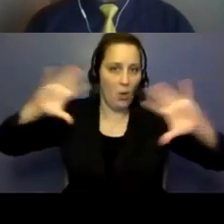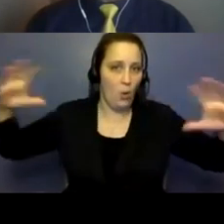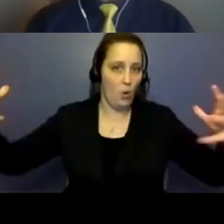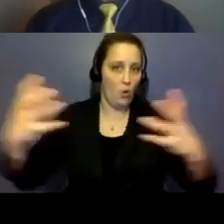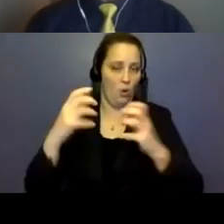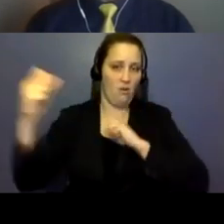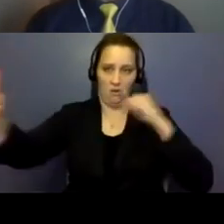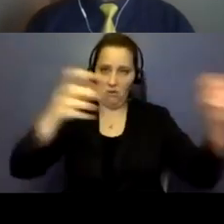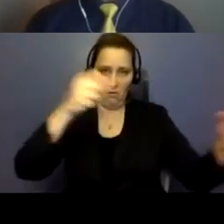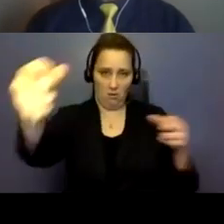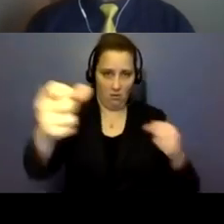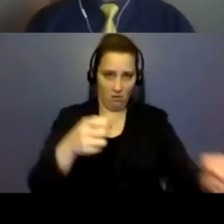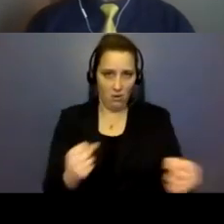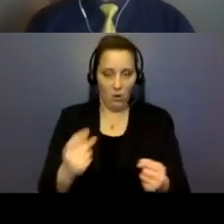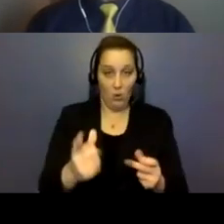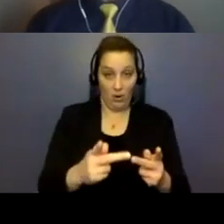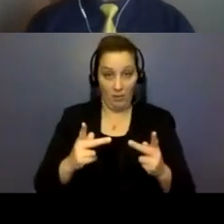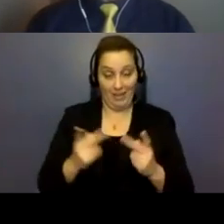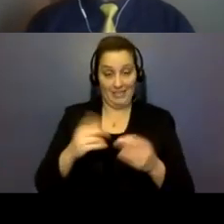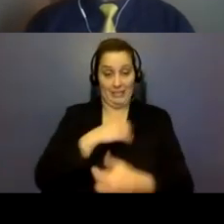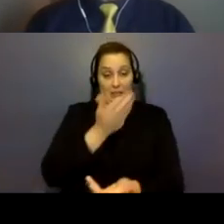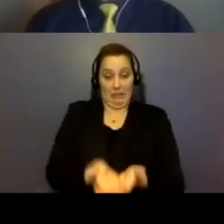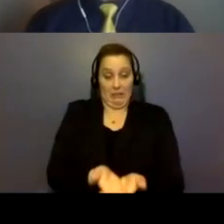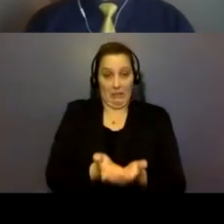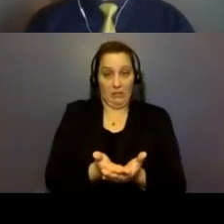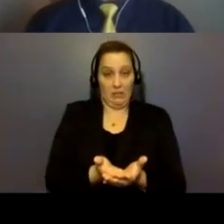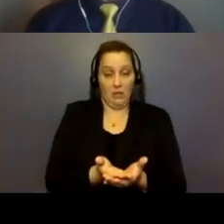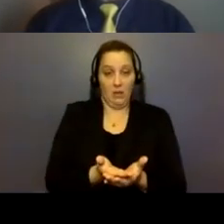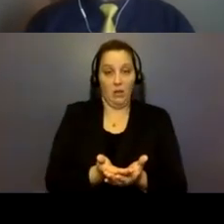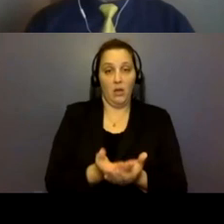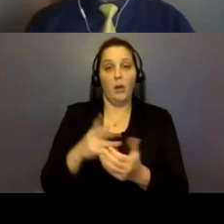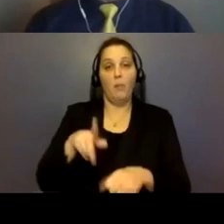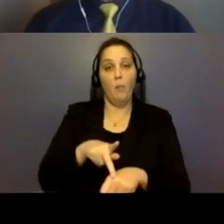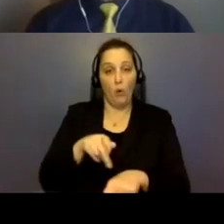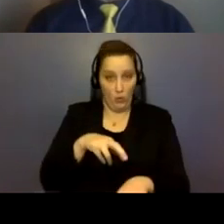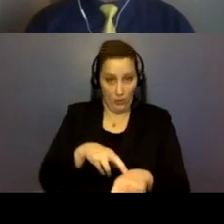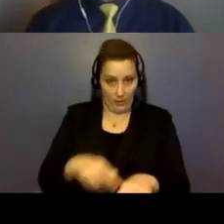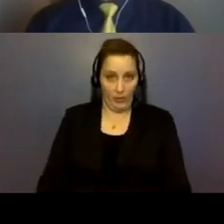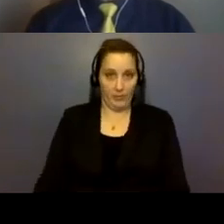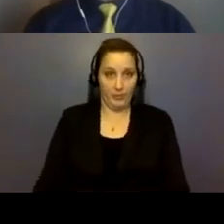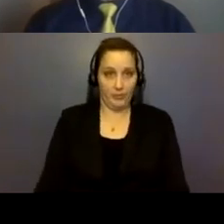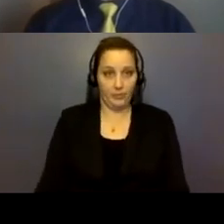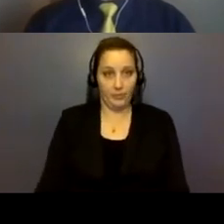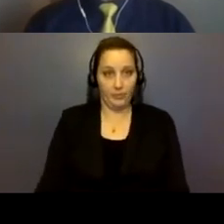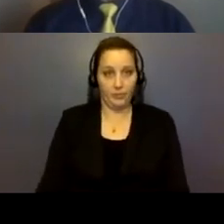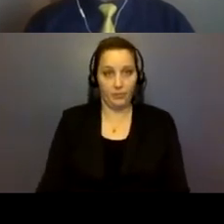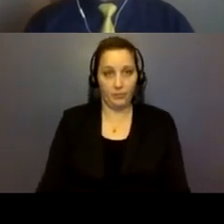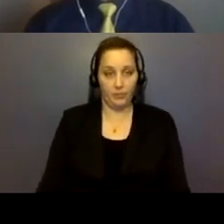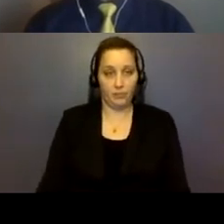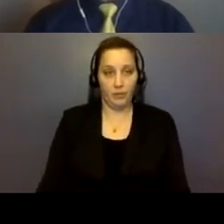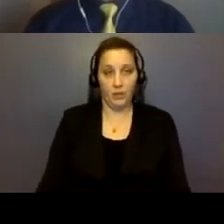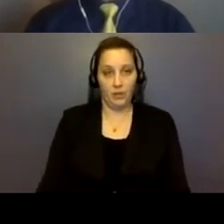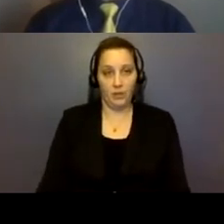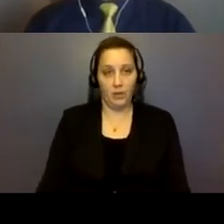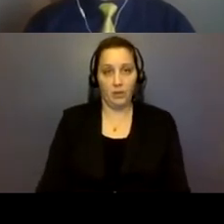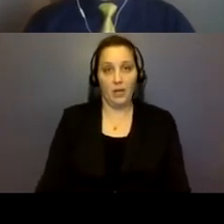One of the places of that landing was Puerto Rico. And I know that you